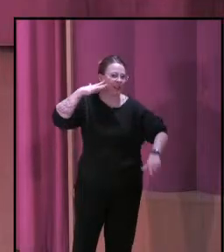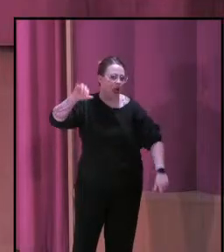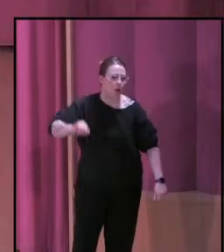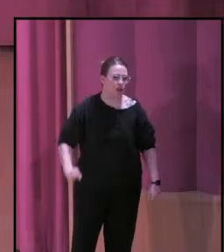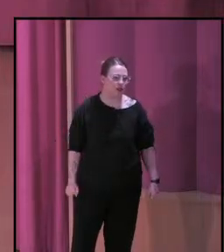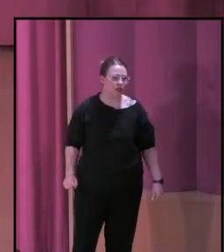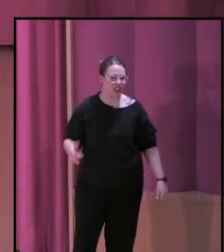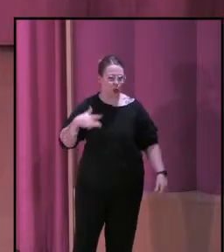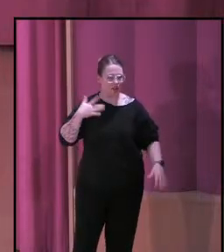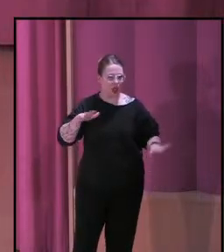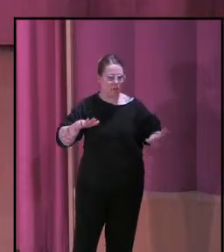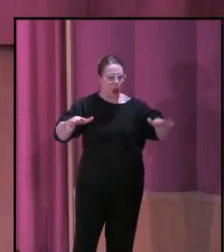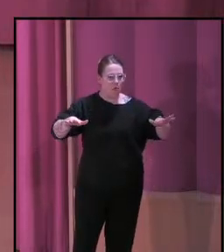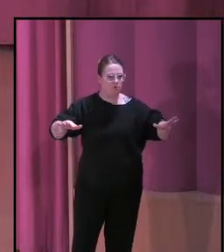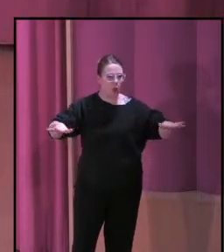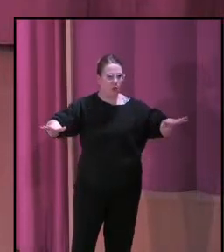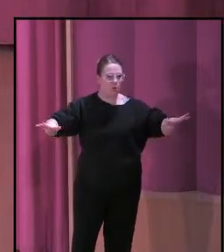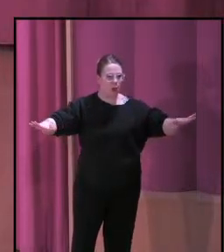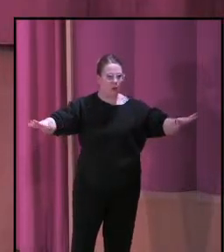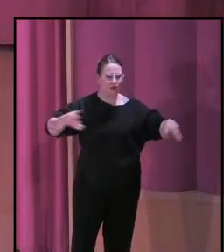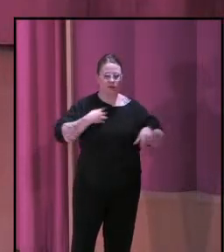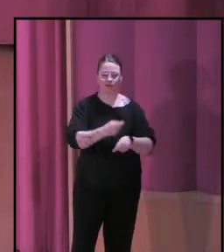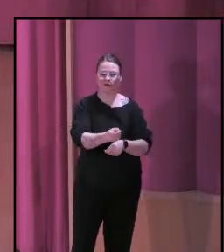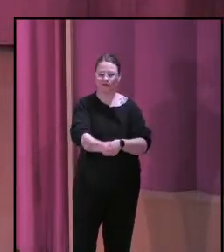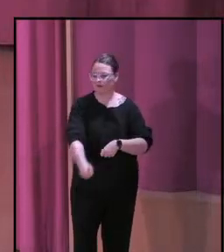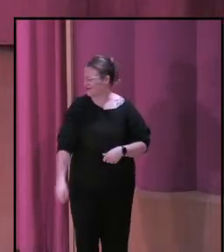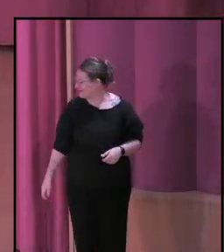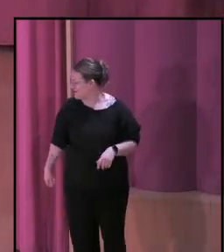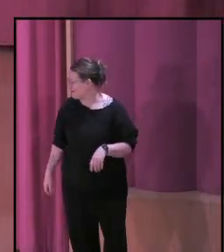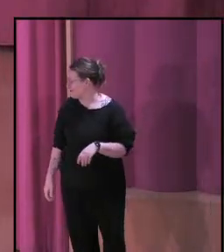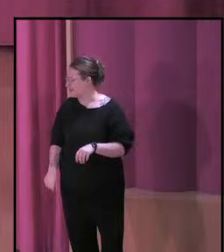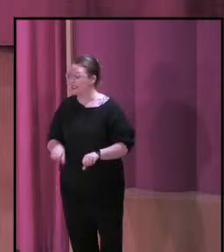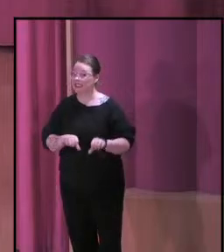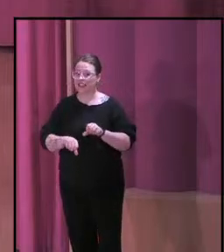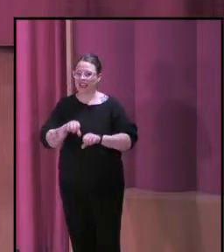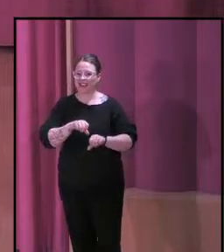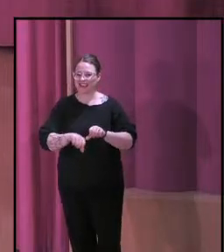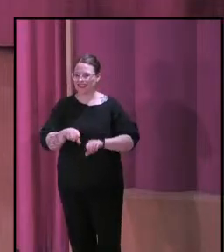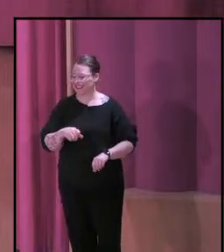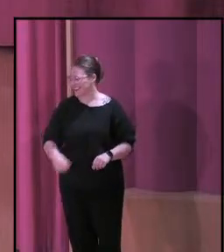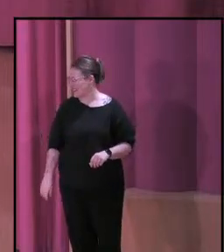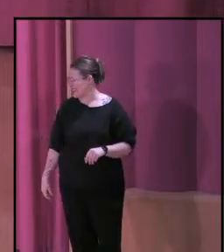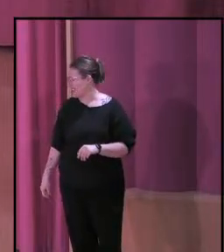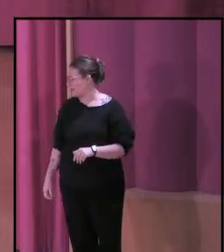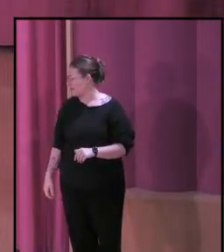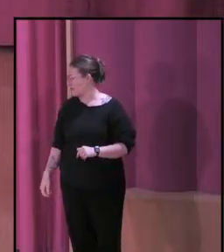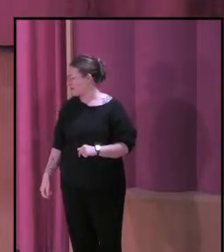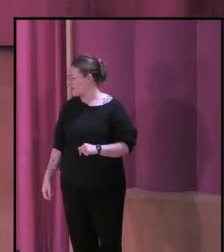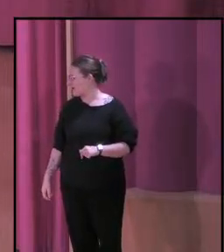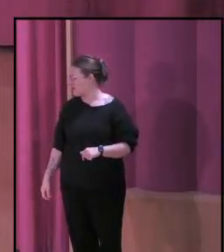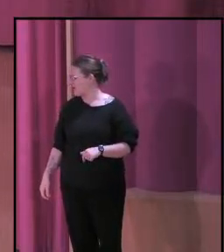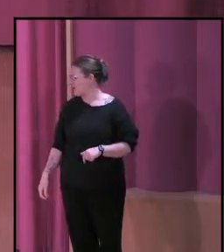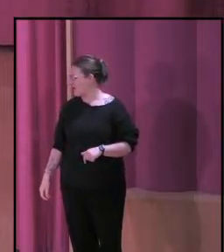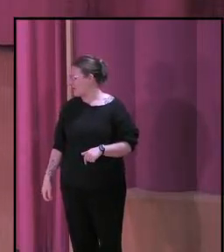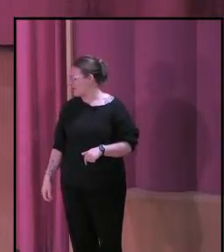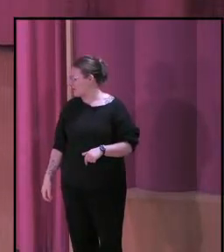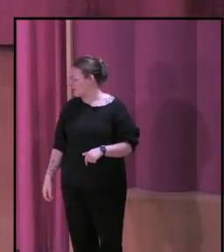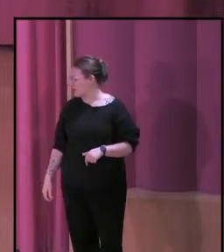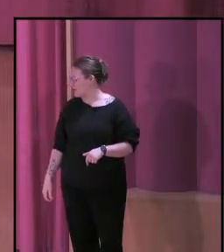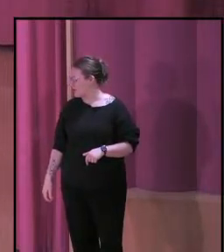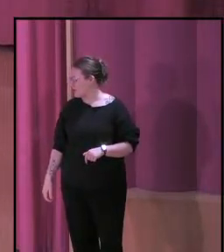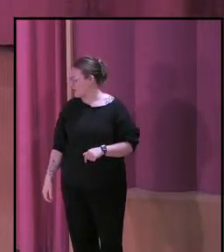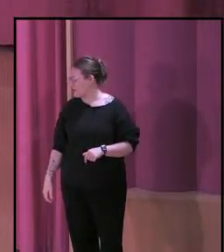It's science. It's really not science. That was a joke. All right, here we go.